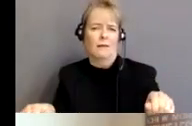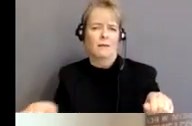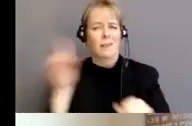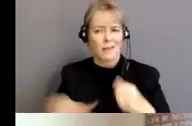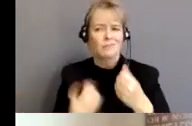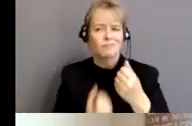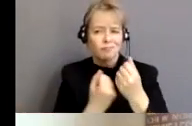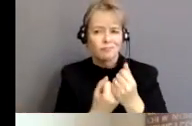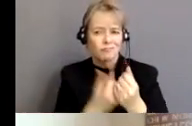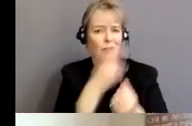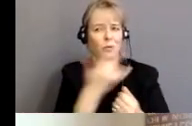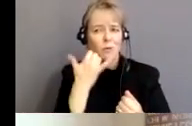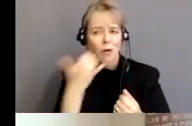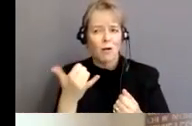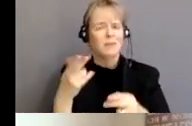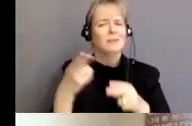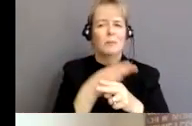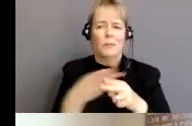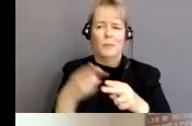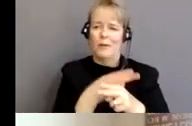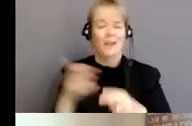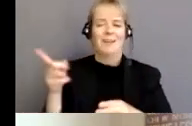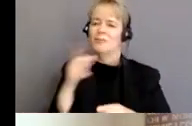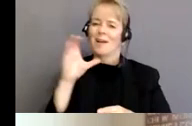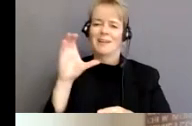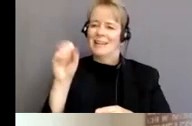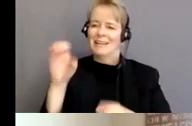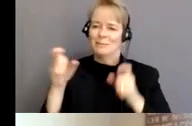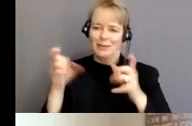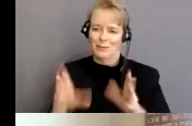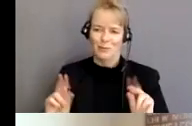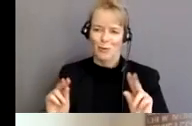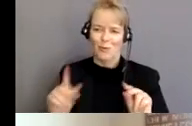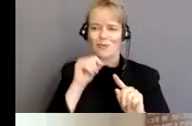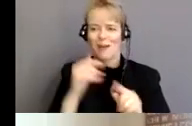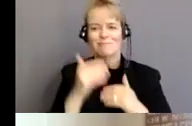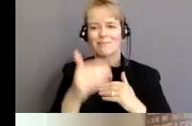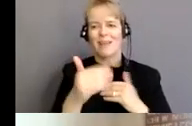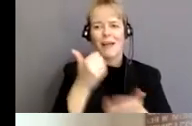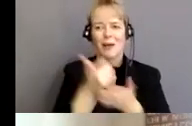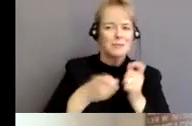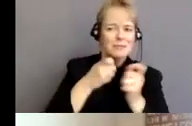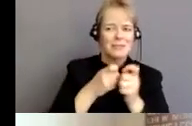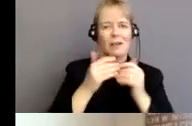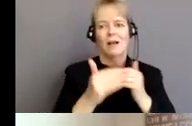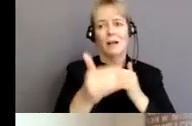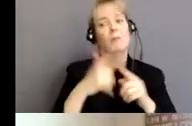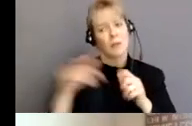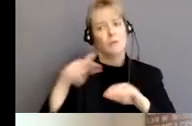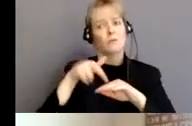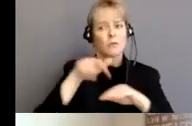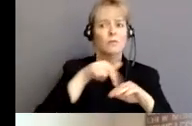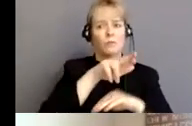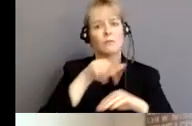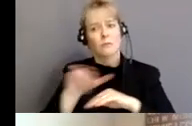you. It's short term. Again, they don't do case management on the phone, but they are an excellent resource for people to call, and